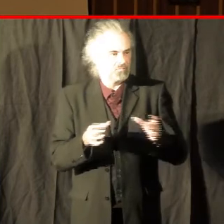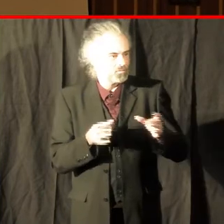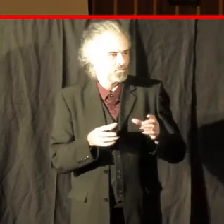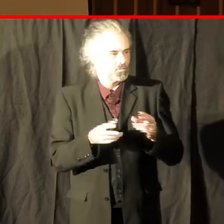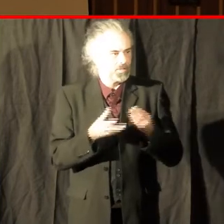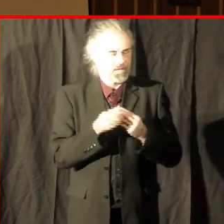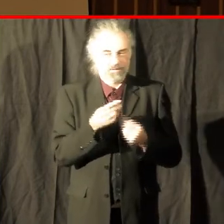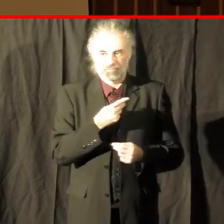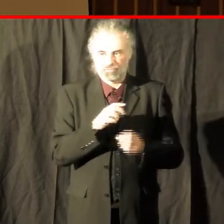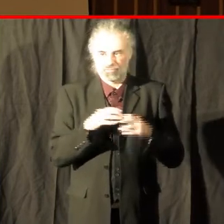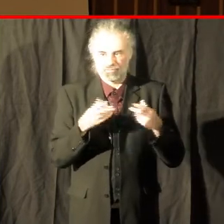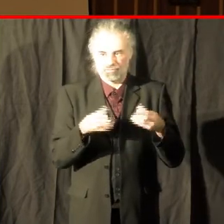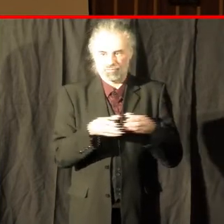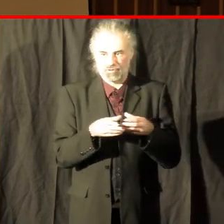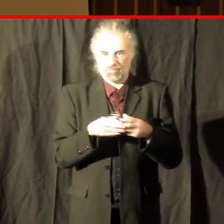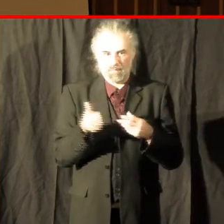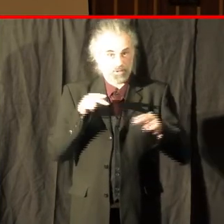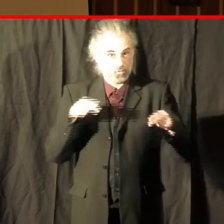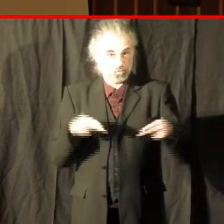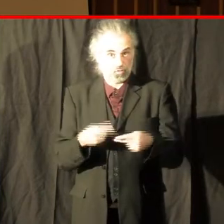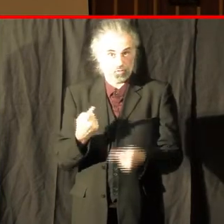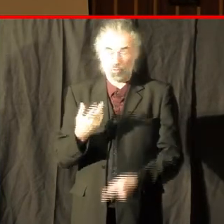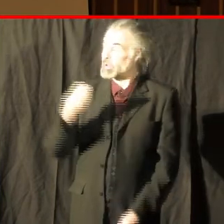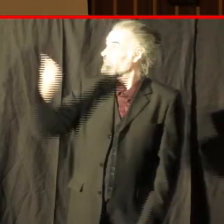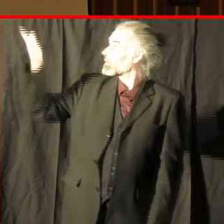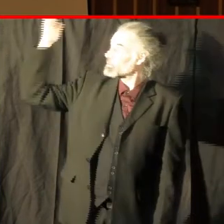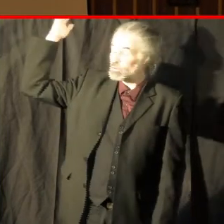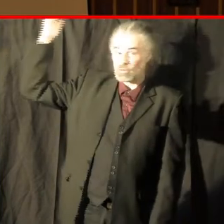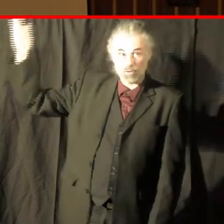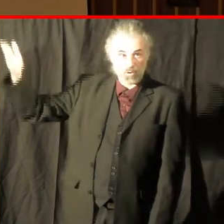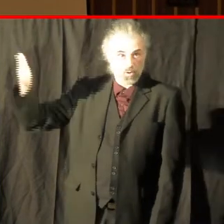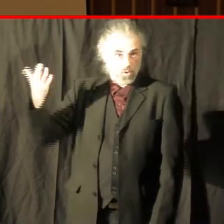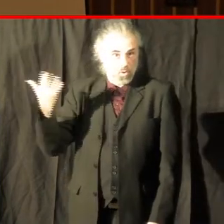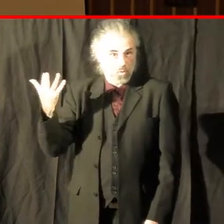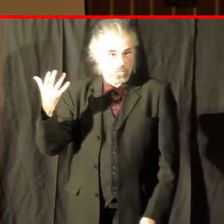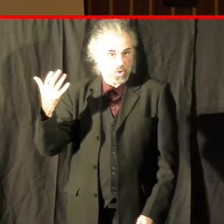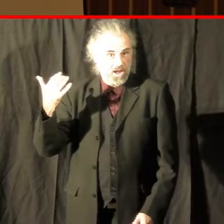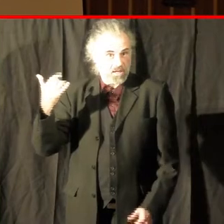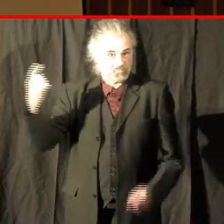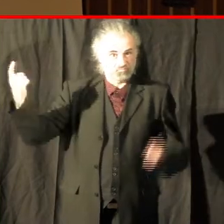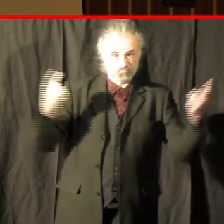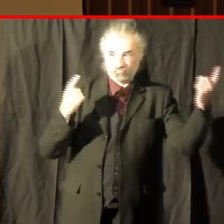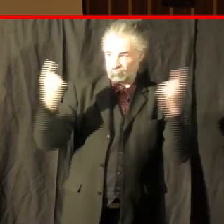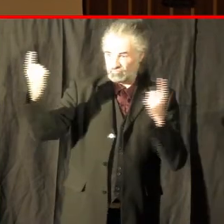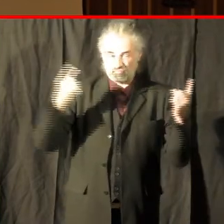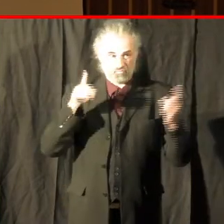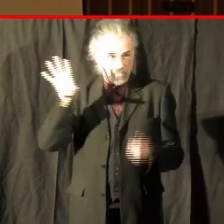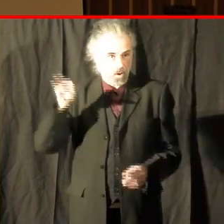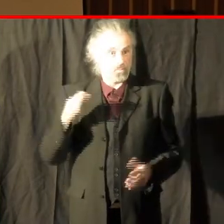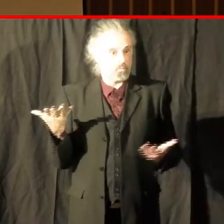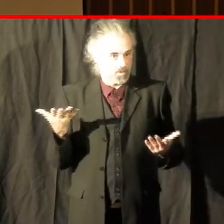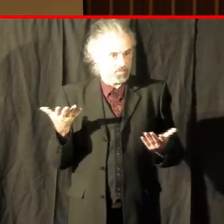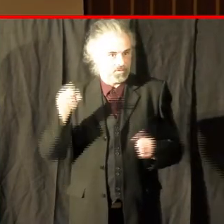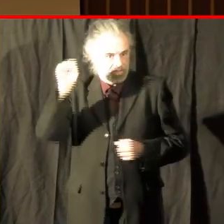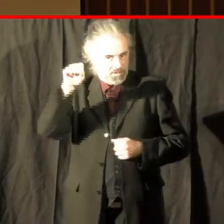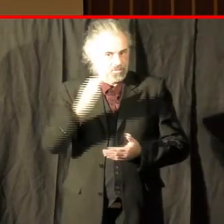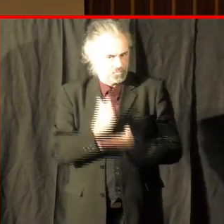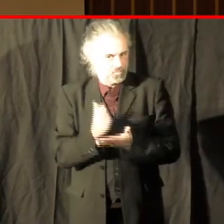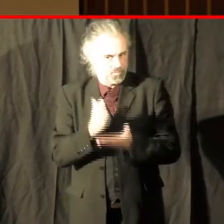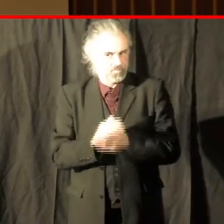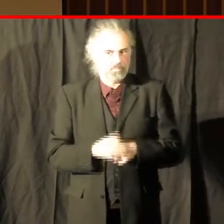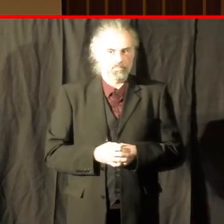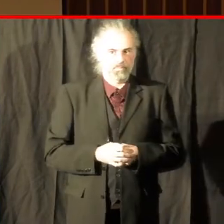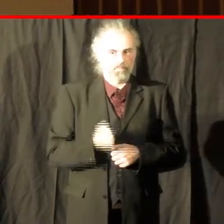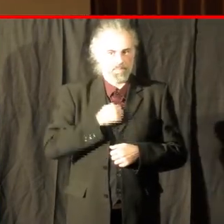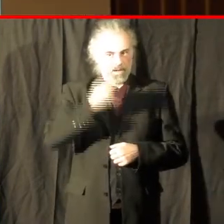briefly introducing who we have on the screen and where they're calling in from? Yes, sure. So